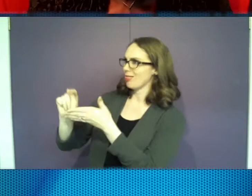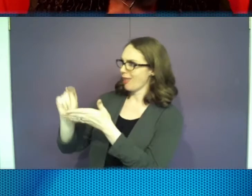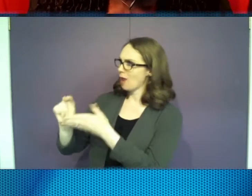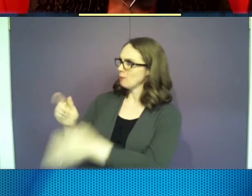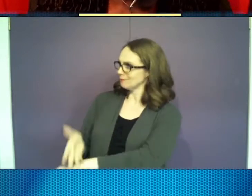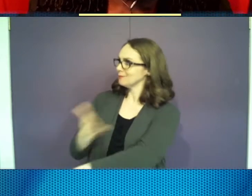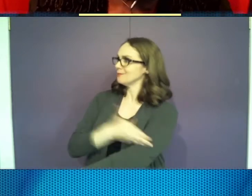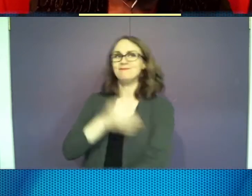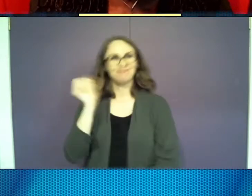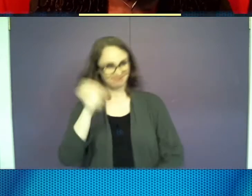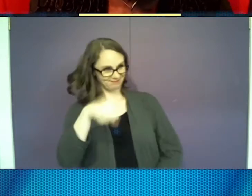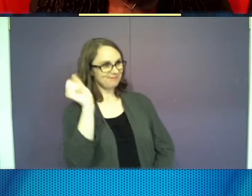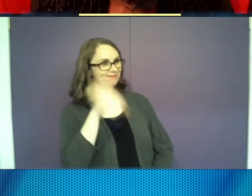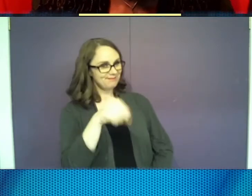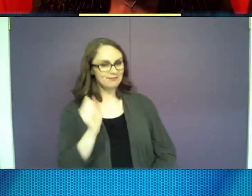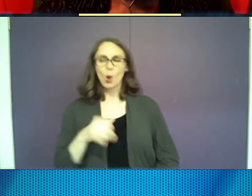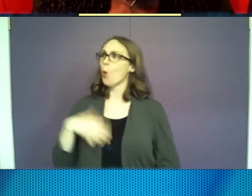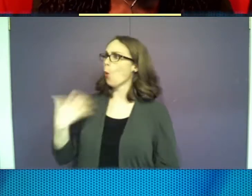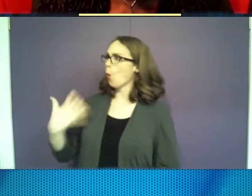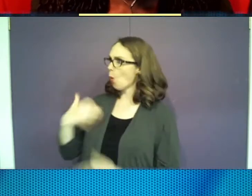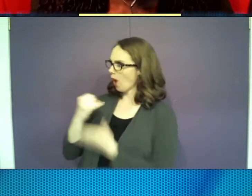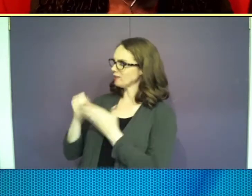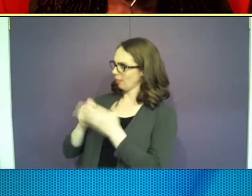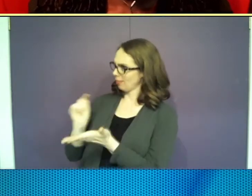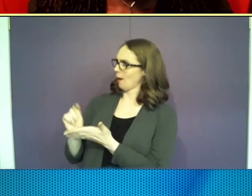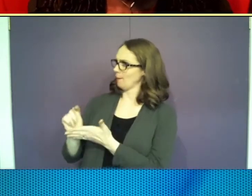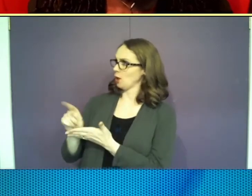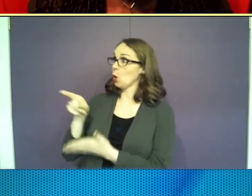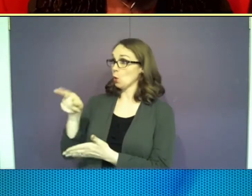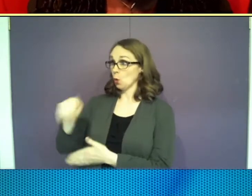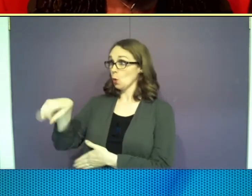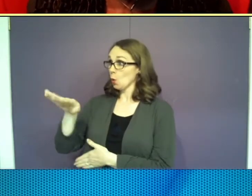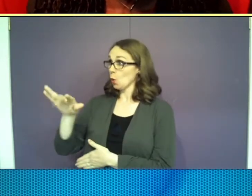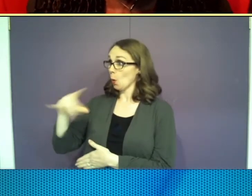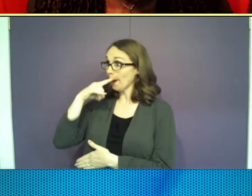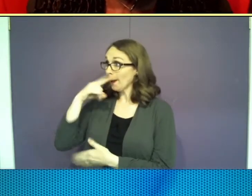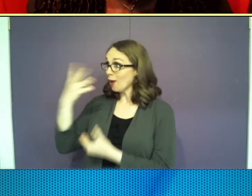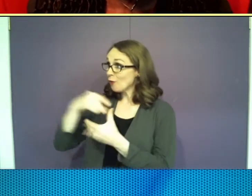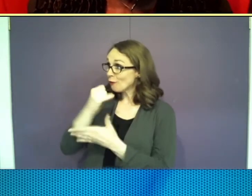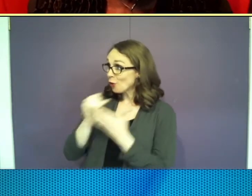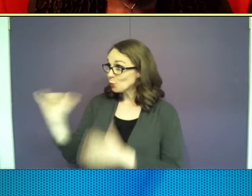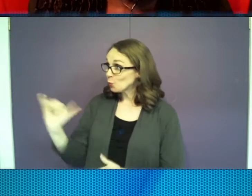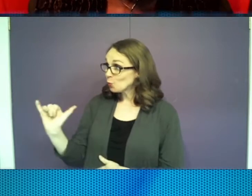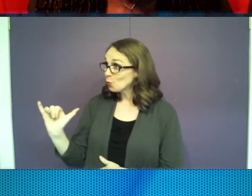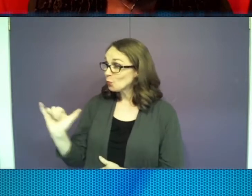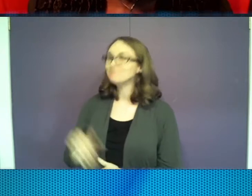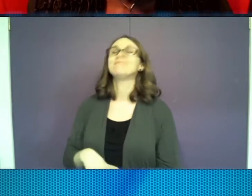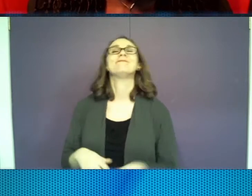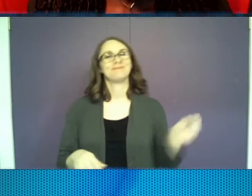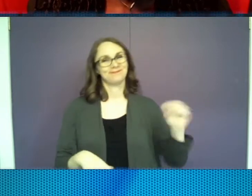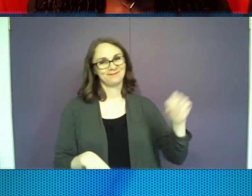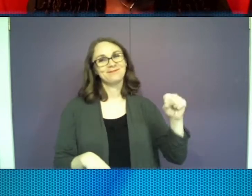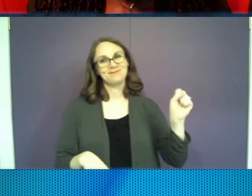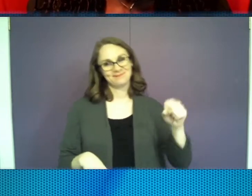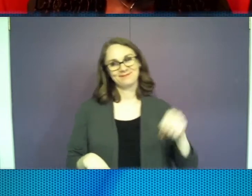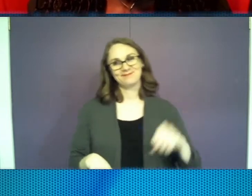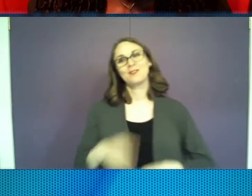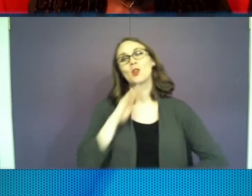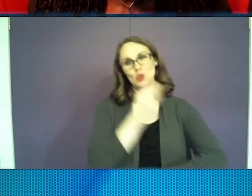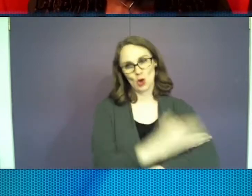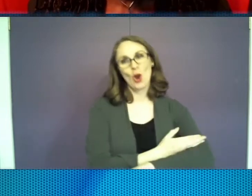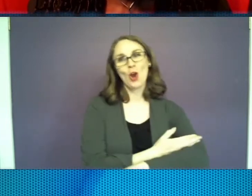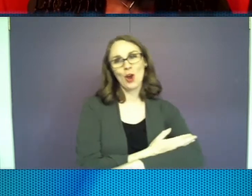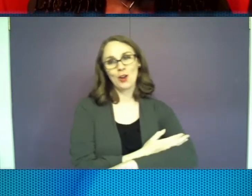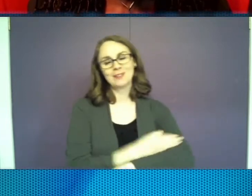Yeah. Yes. Like artistic therapy. Do your kids also, are they involved in the arts? Yeah, the daughter.